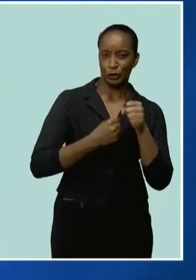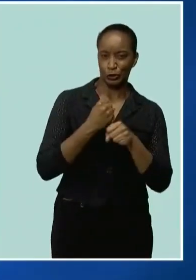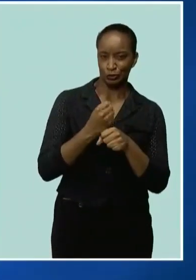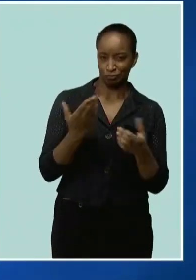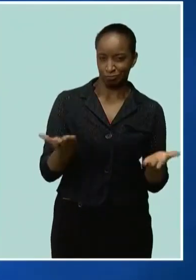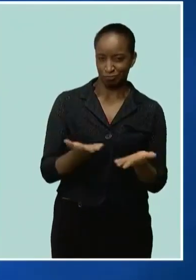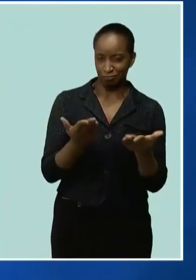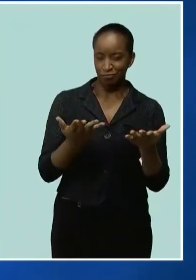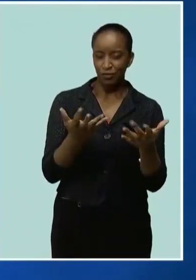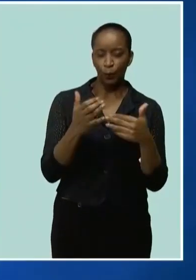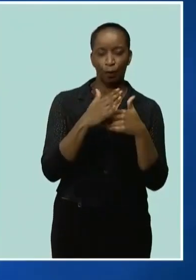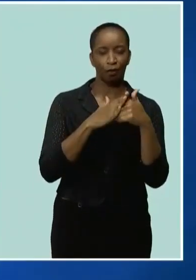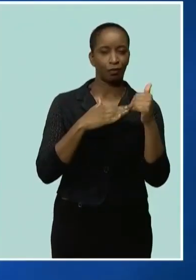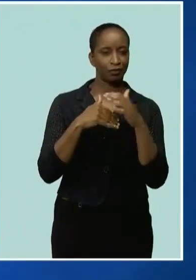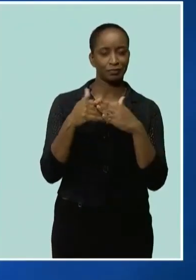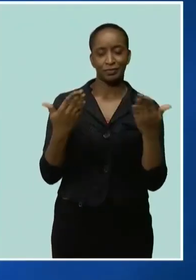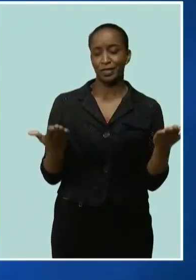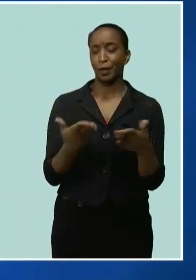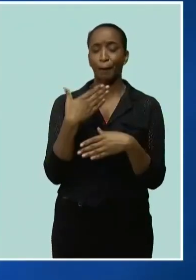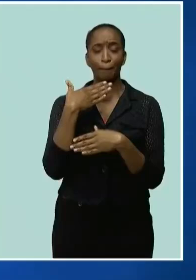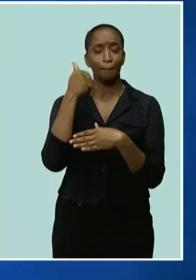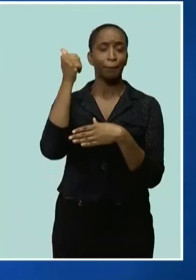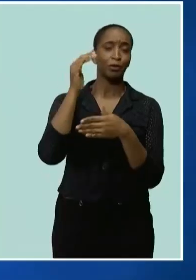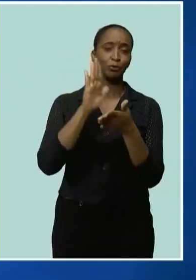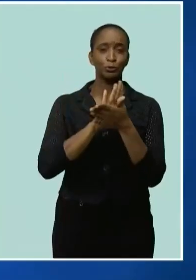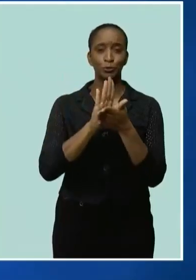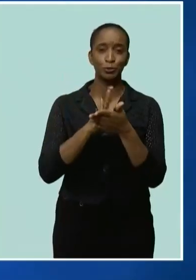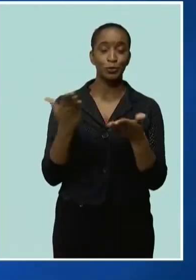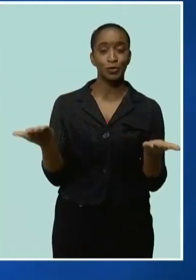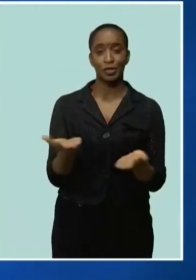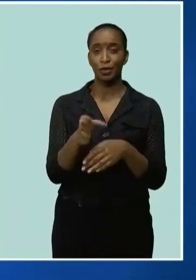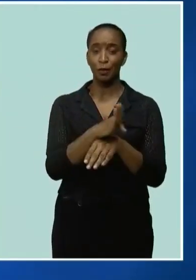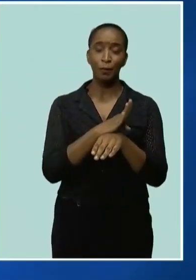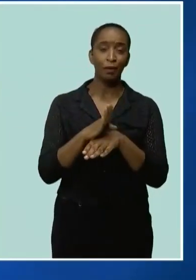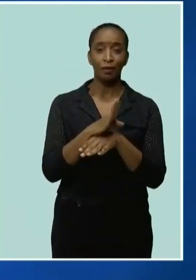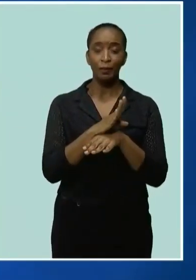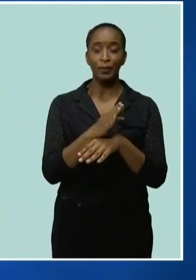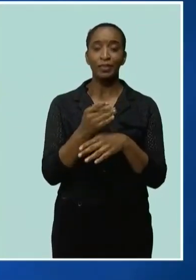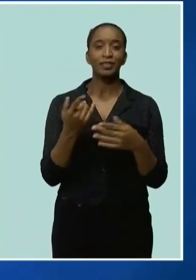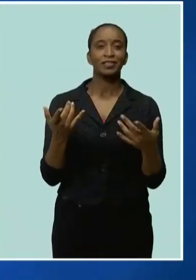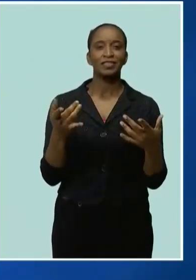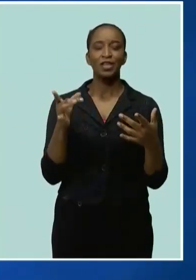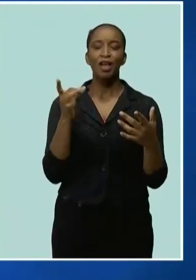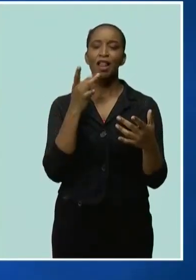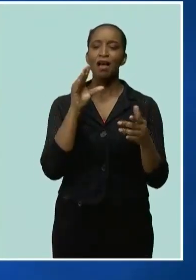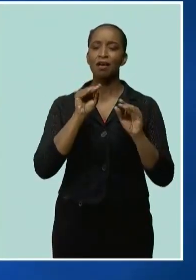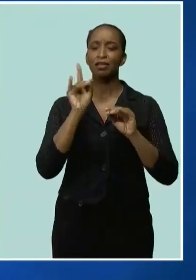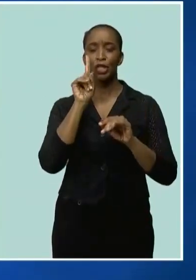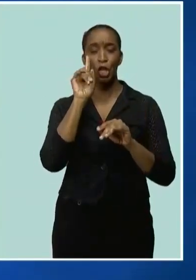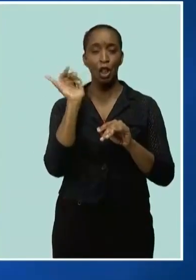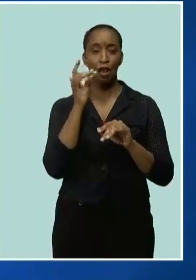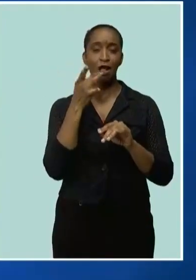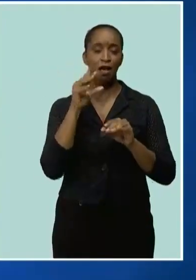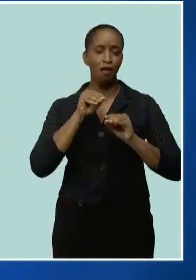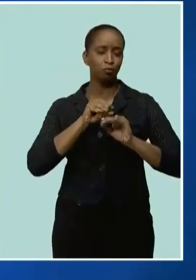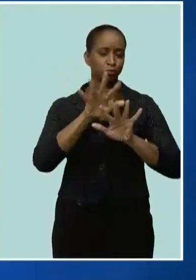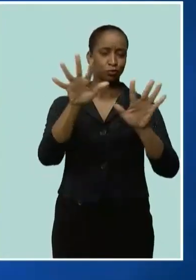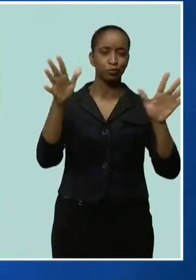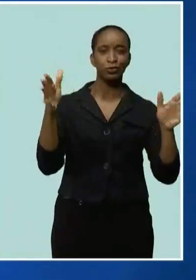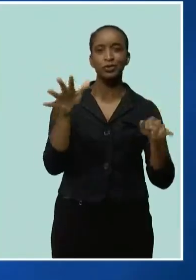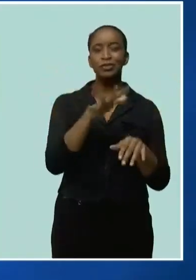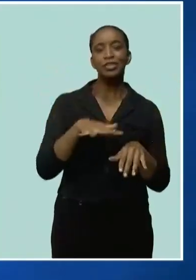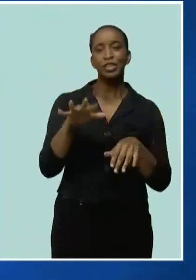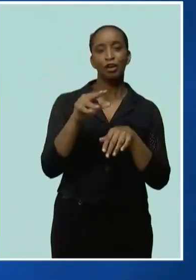comfortable at the new school, the best school in Barbados, the Alexandra School, the beacon of the North, and they're coming to a wonderful school, and we want them to feel